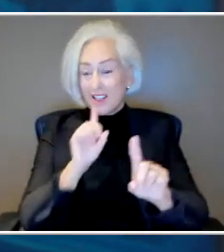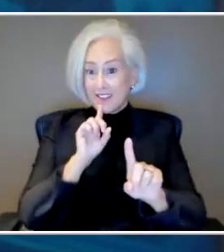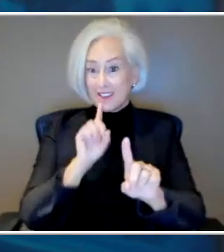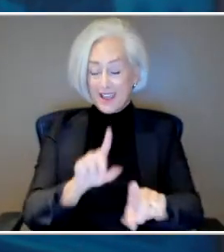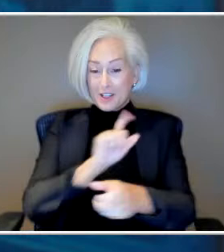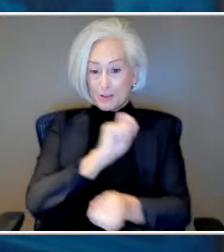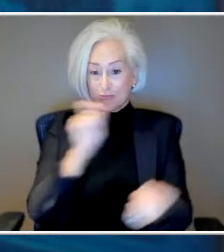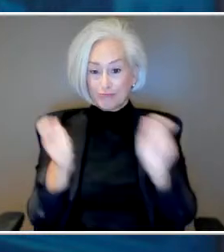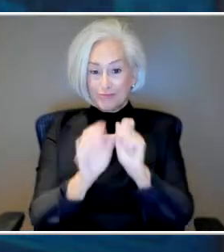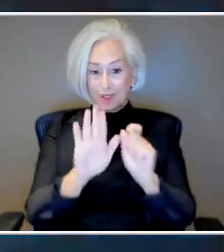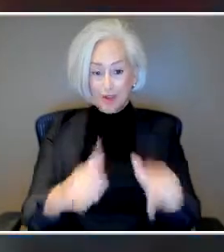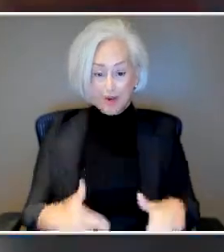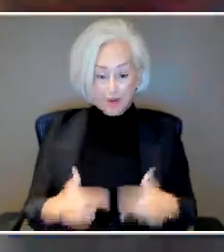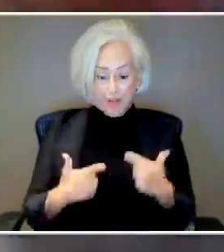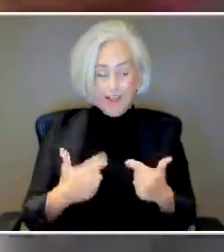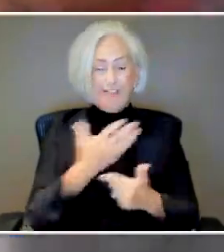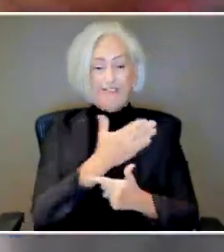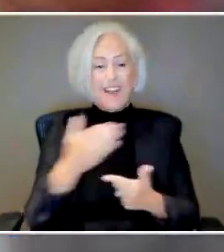her treatment plan.